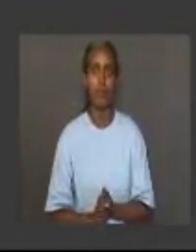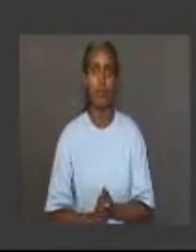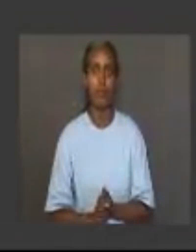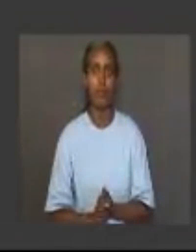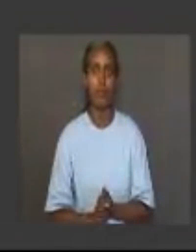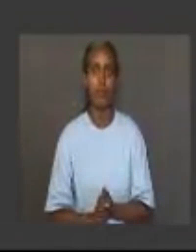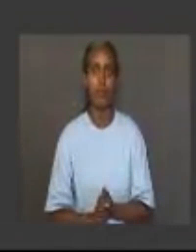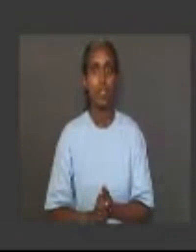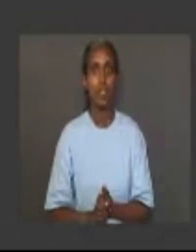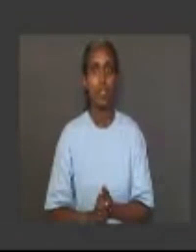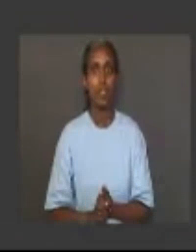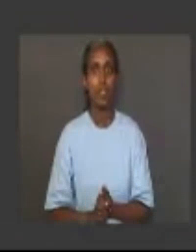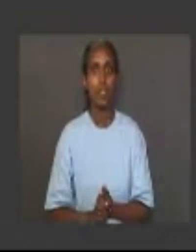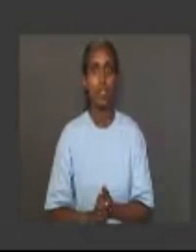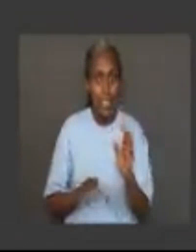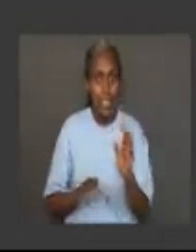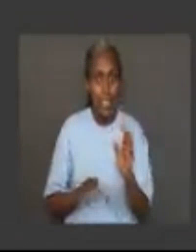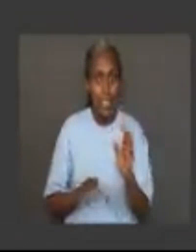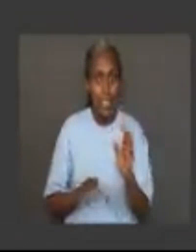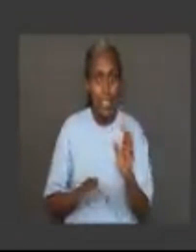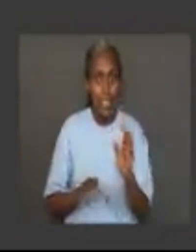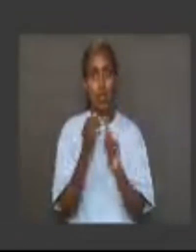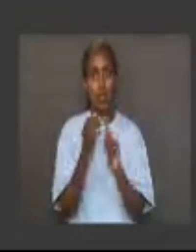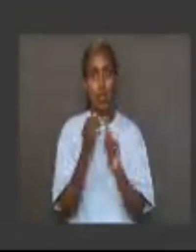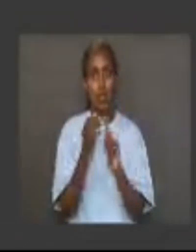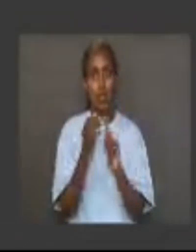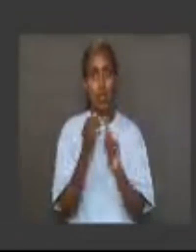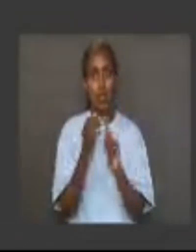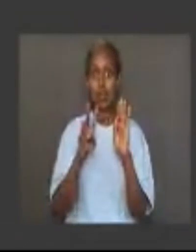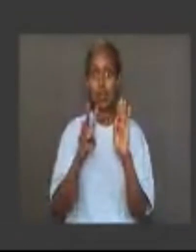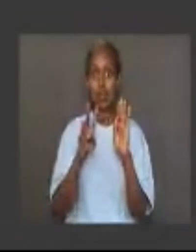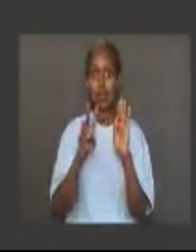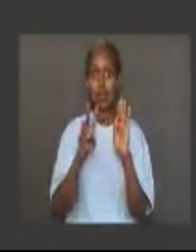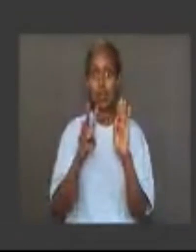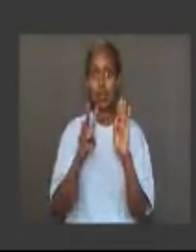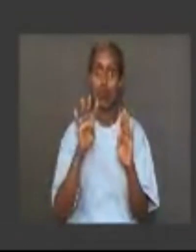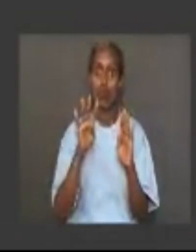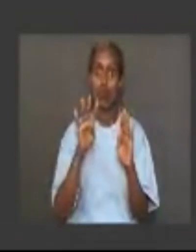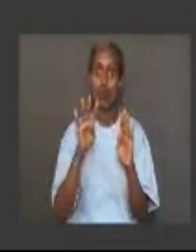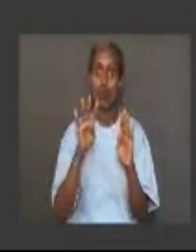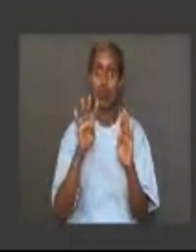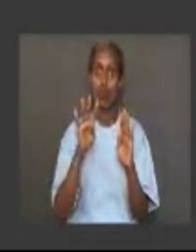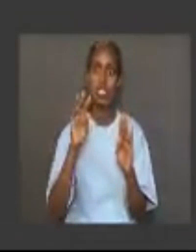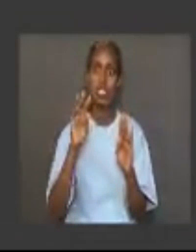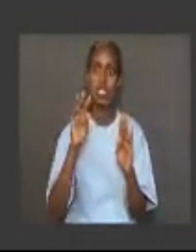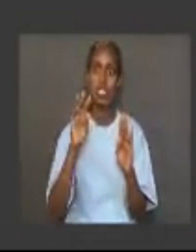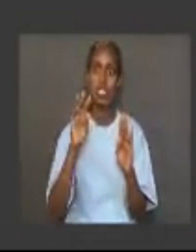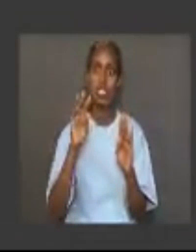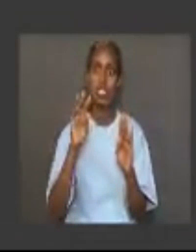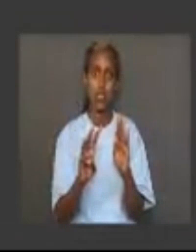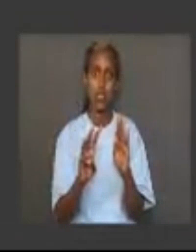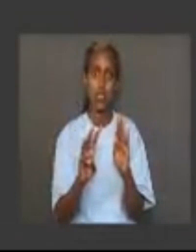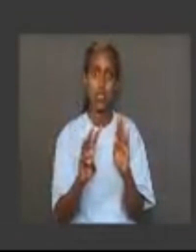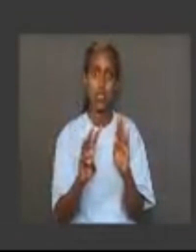B is the set containing 2, 4, 6, 8.